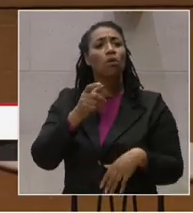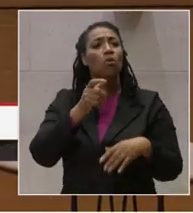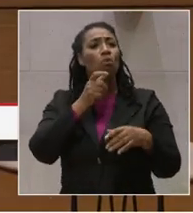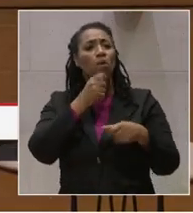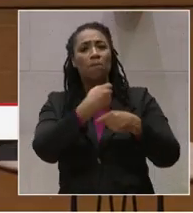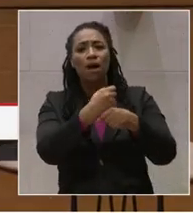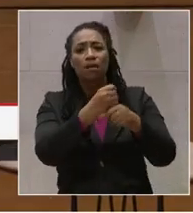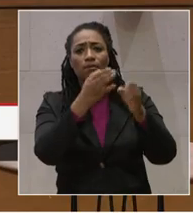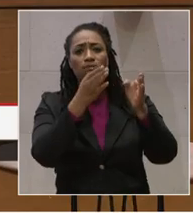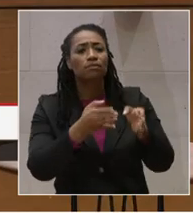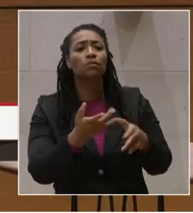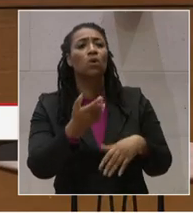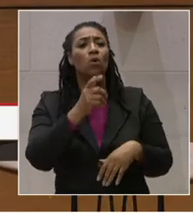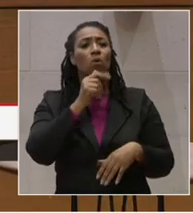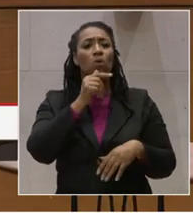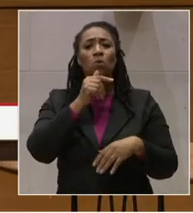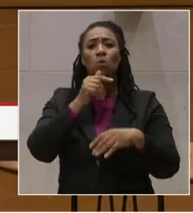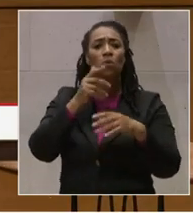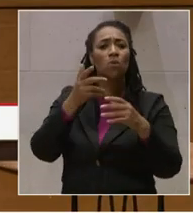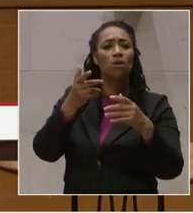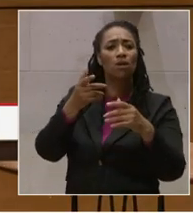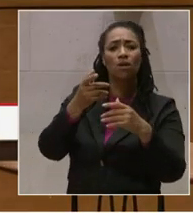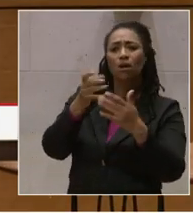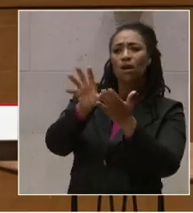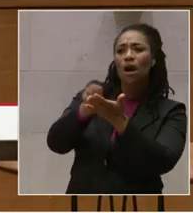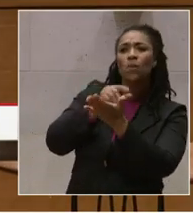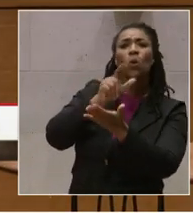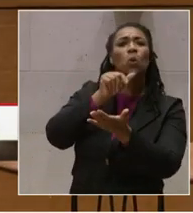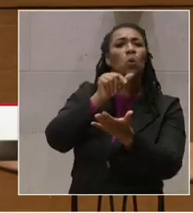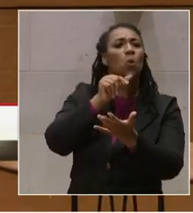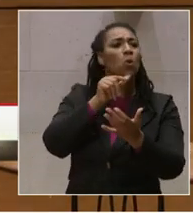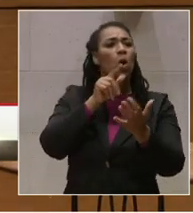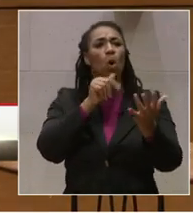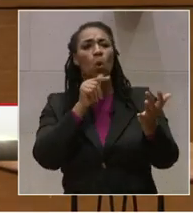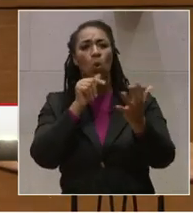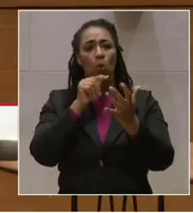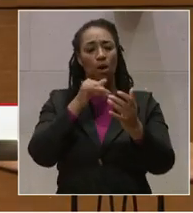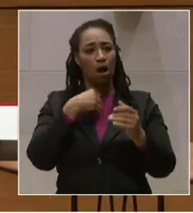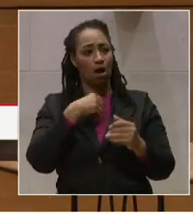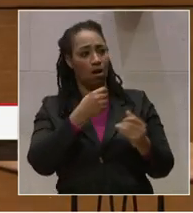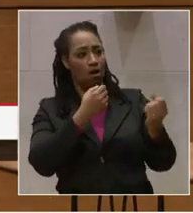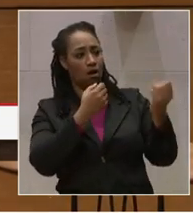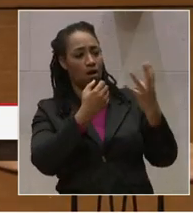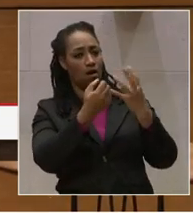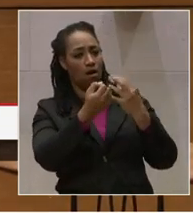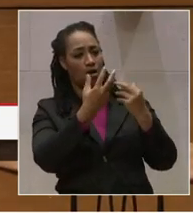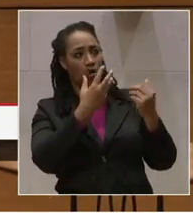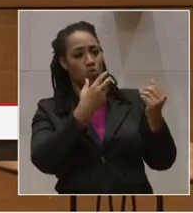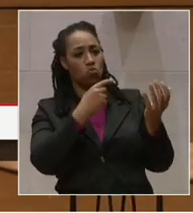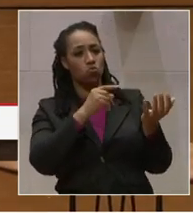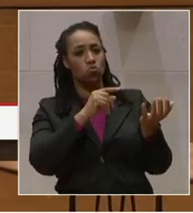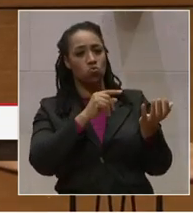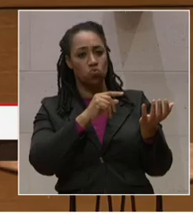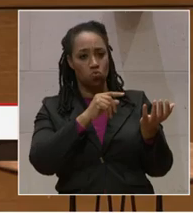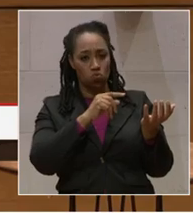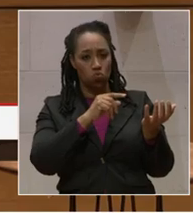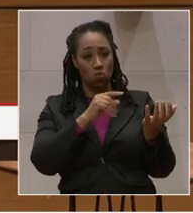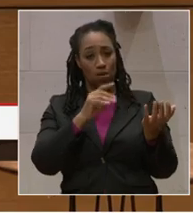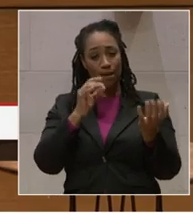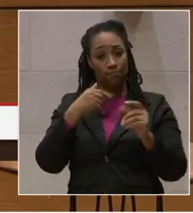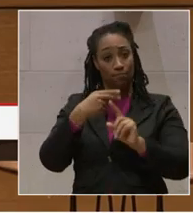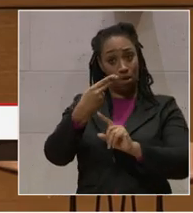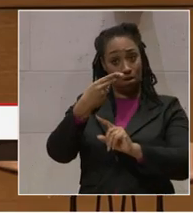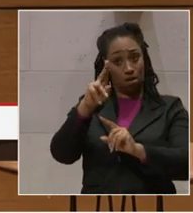HUD, it's a natural place to keep that information, but also to create an opportunity to gather, much like you all have